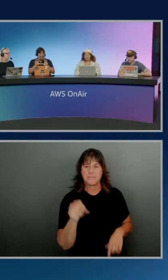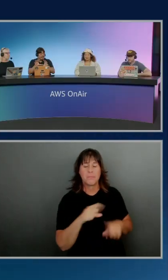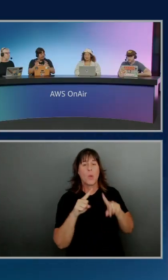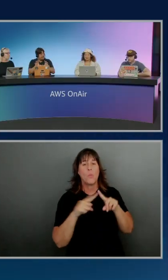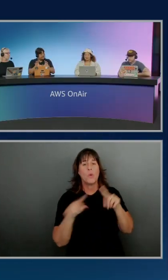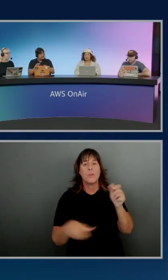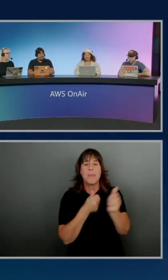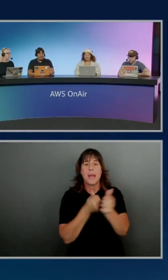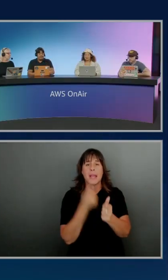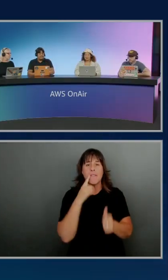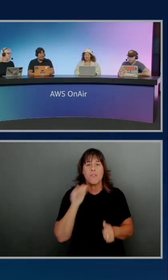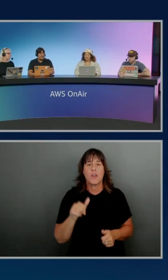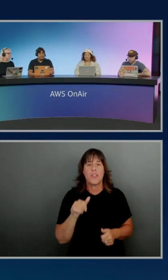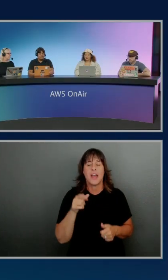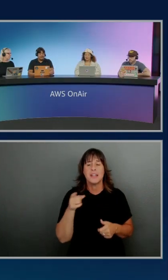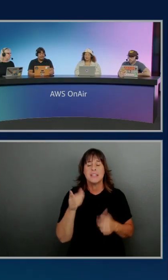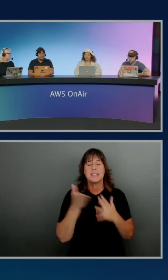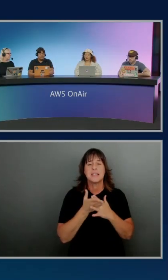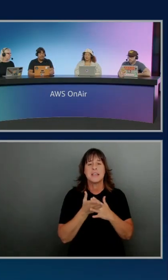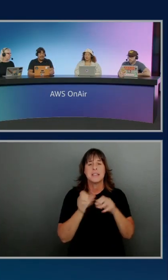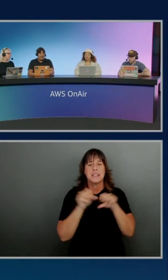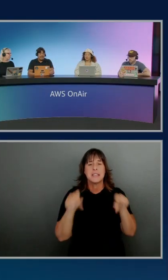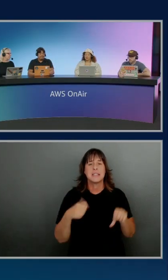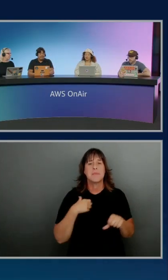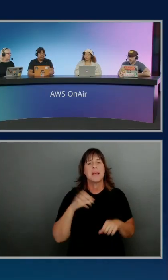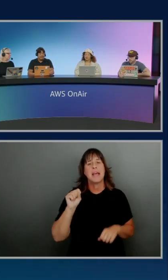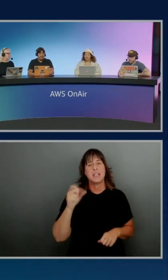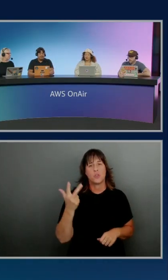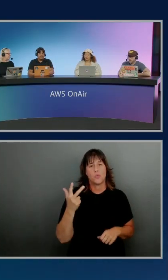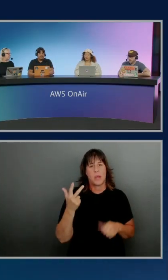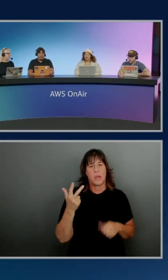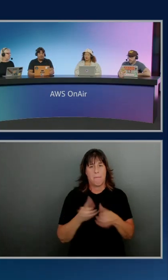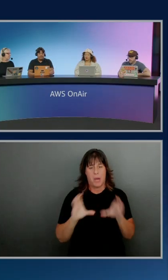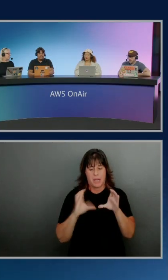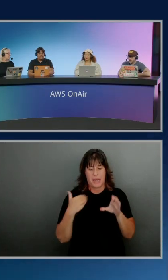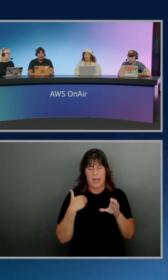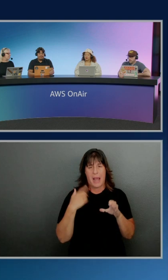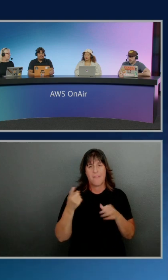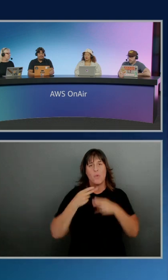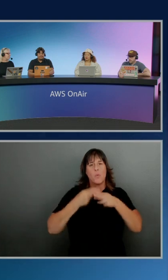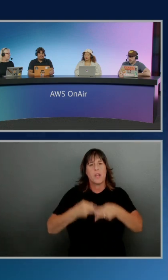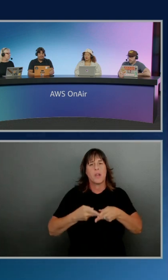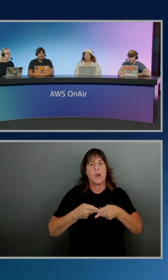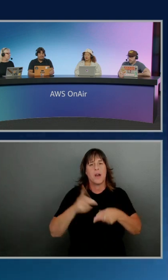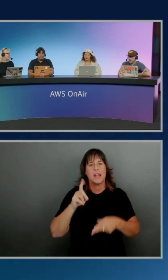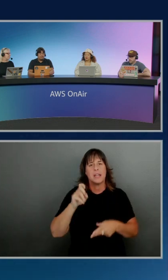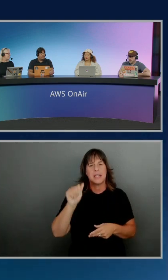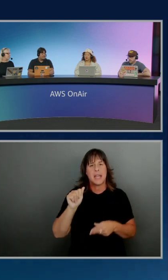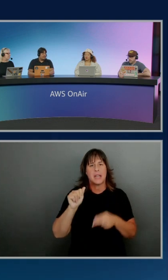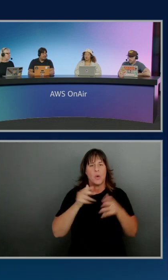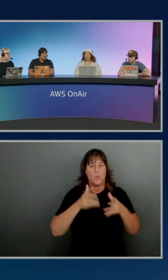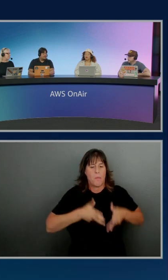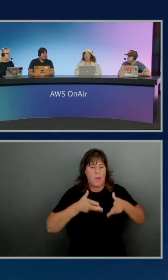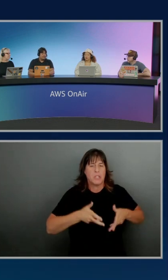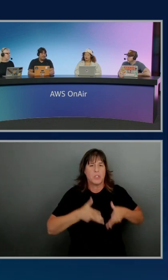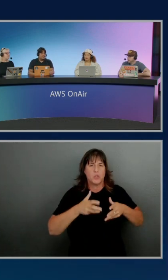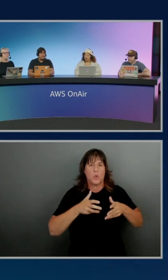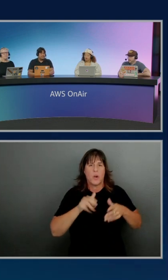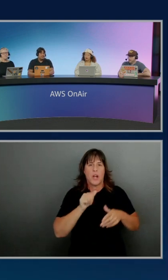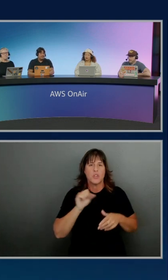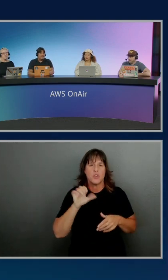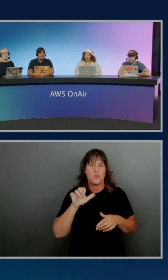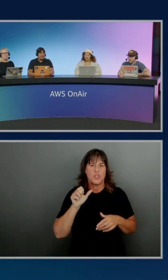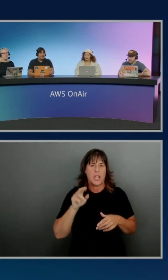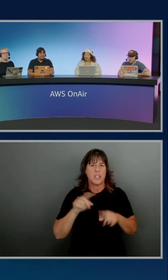this file system here is a S3 bucket. So I have here what we call the Data Repository Association, which is quite easy to create. You